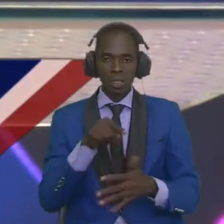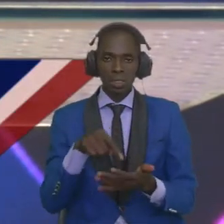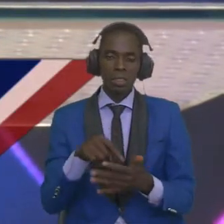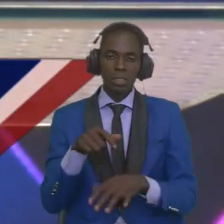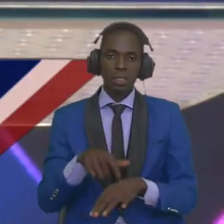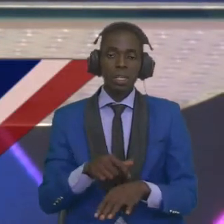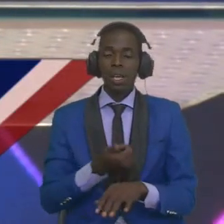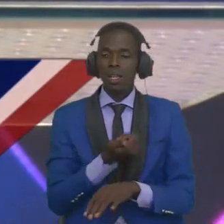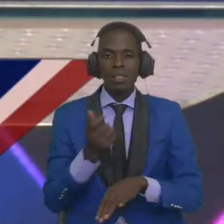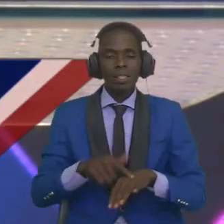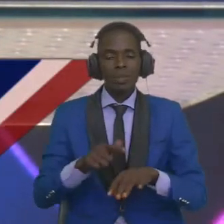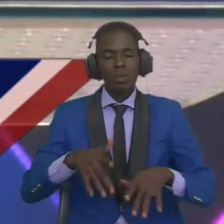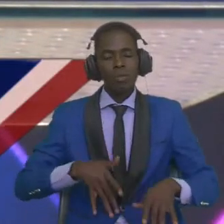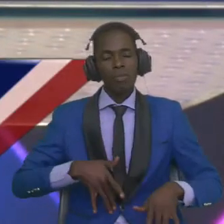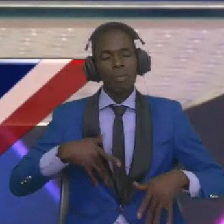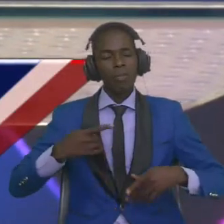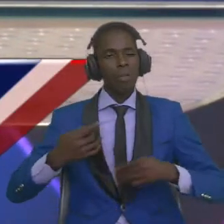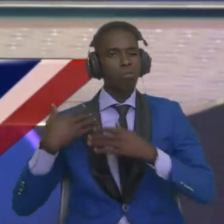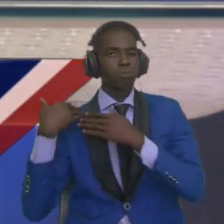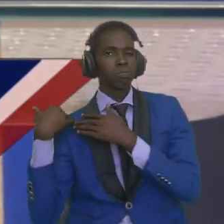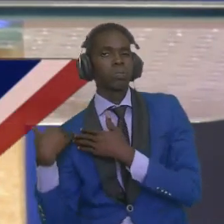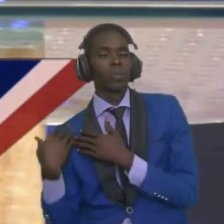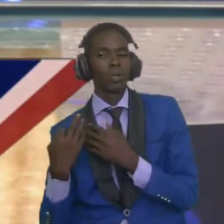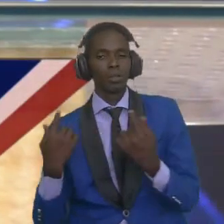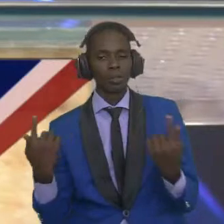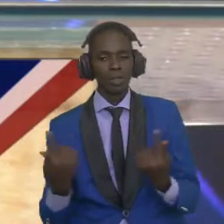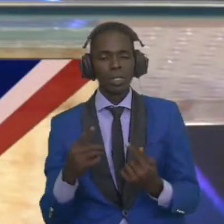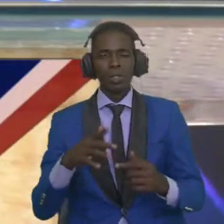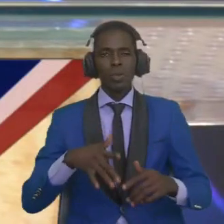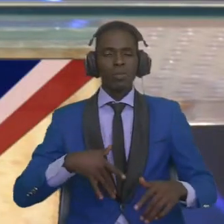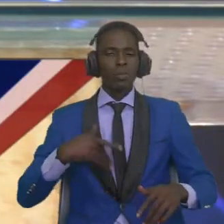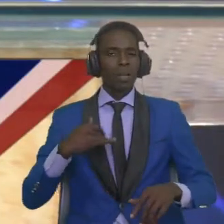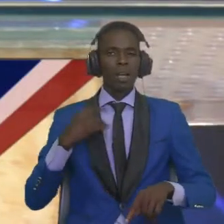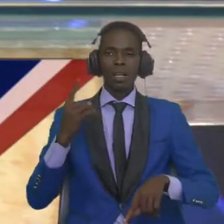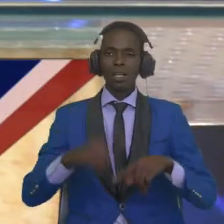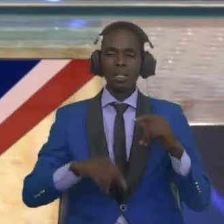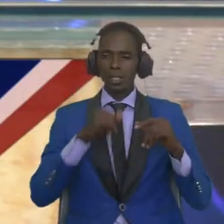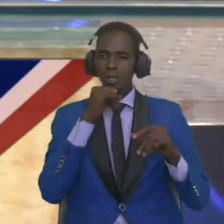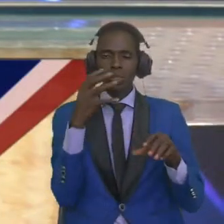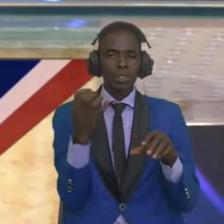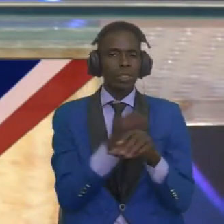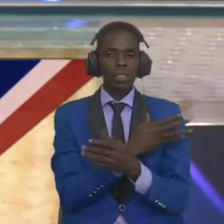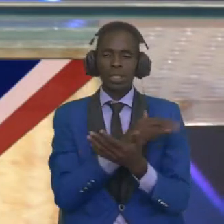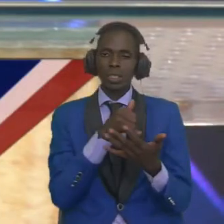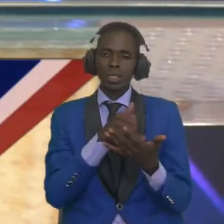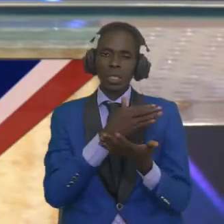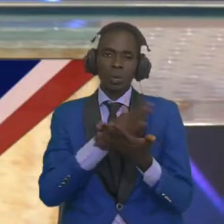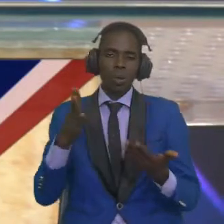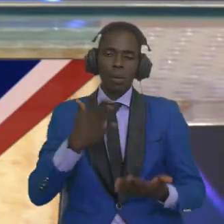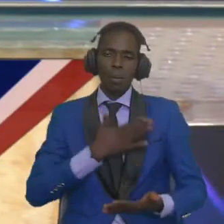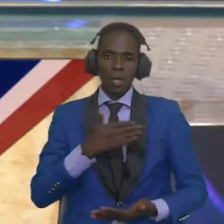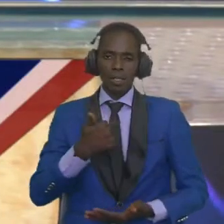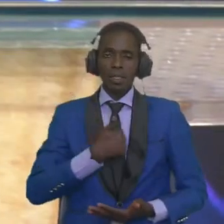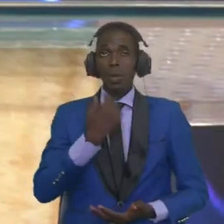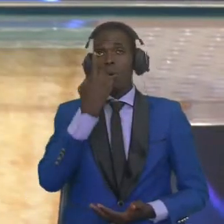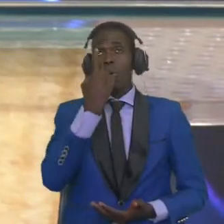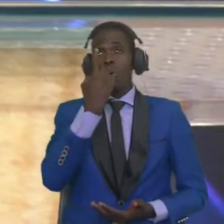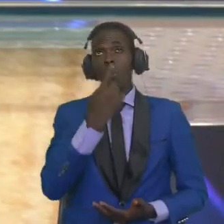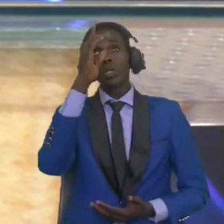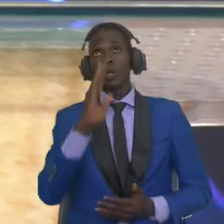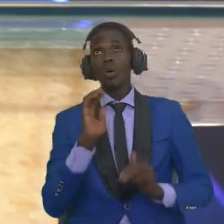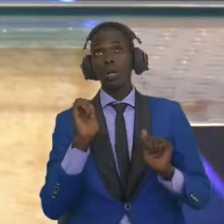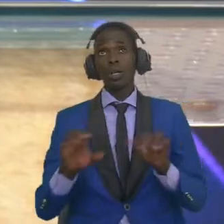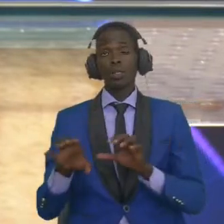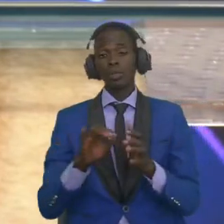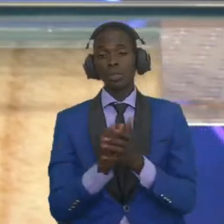Anytime you feel the burden of sin, and you know you cannot roll away the burden of sin by yourself, only God can do that.